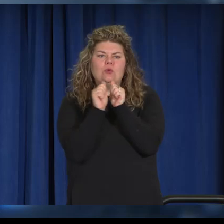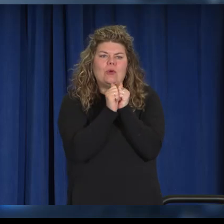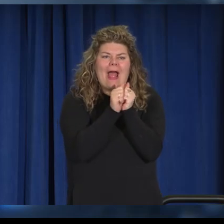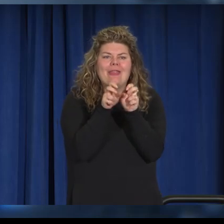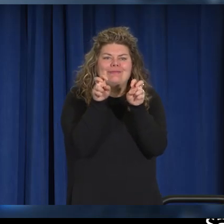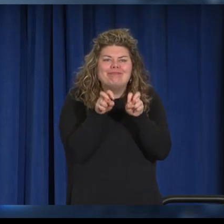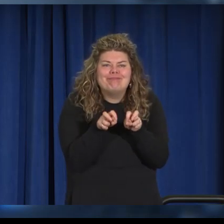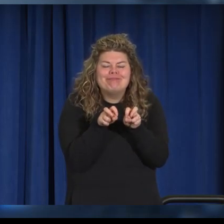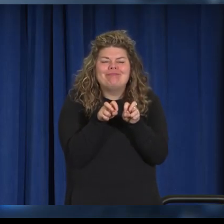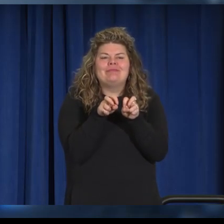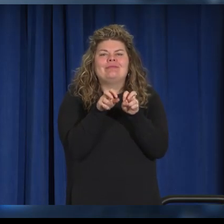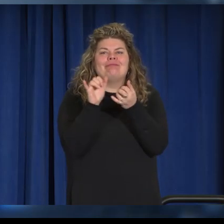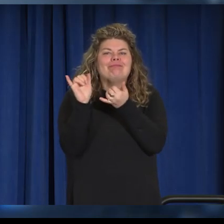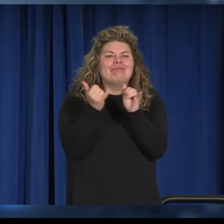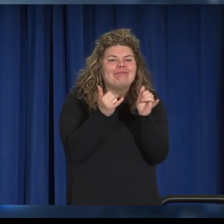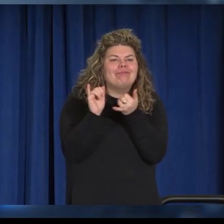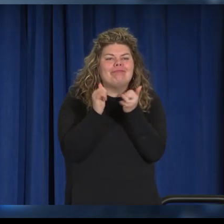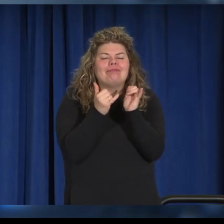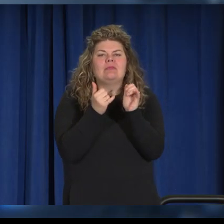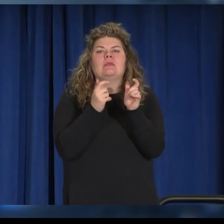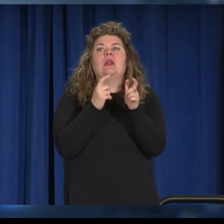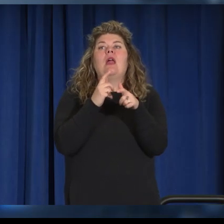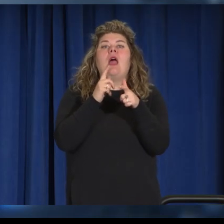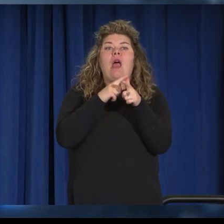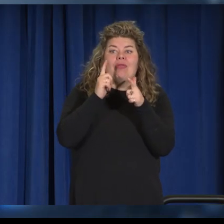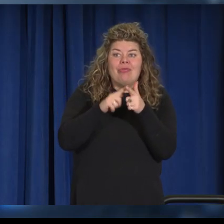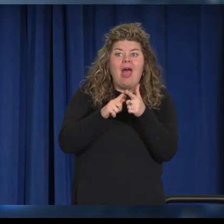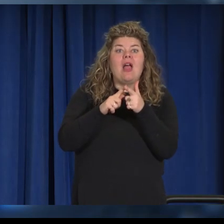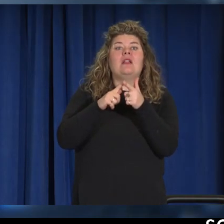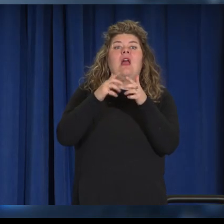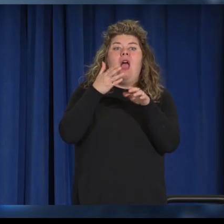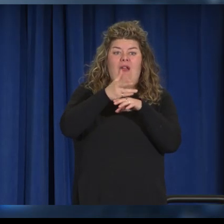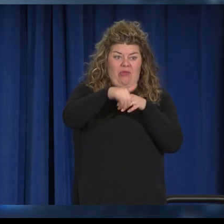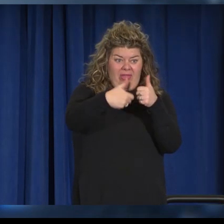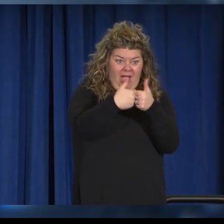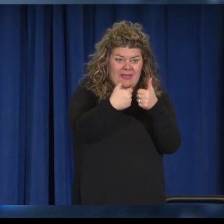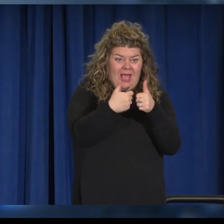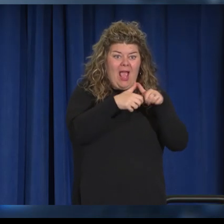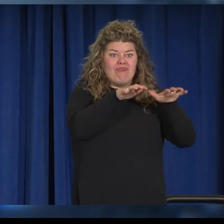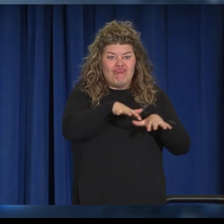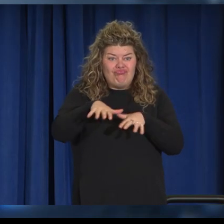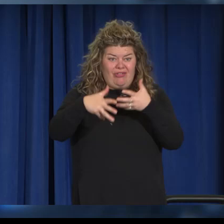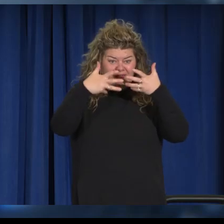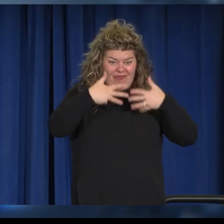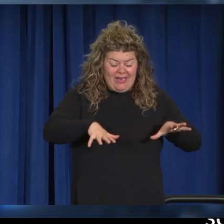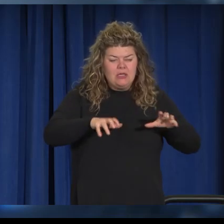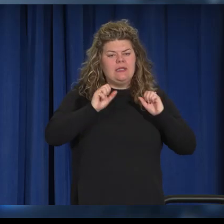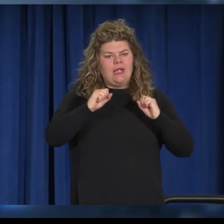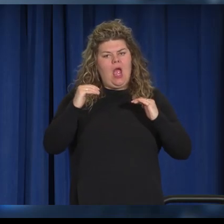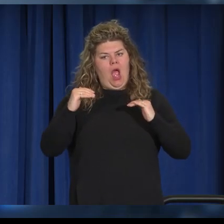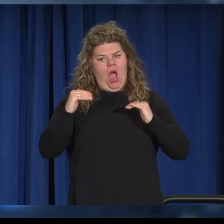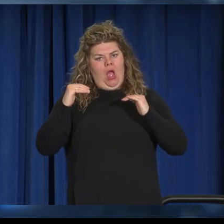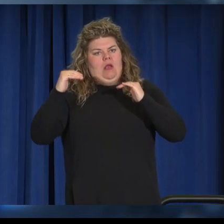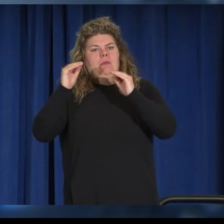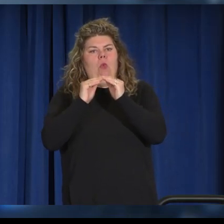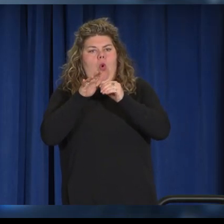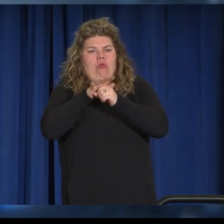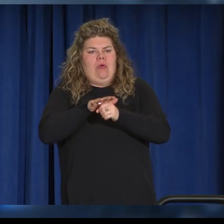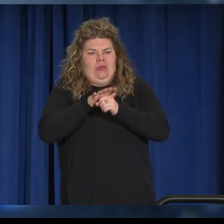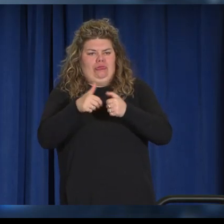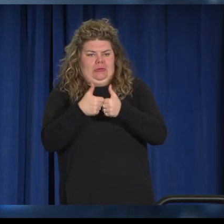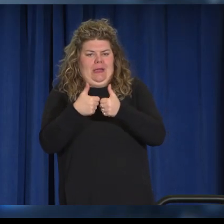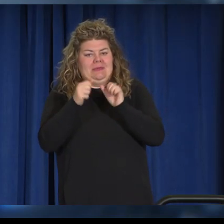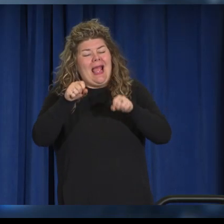then we can transition them to higher pressure games. I think the trauma-informed question is a really interesting one. I think that's something we need to do more research